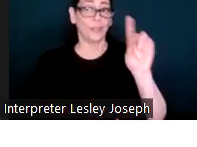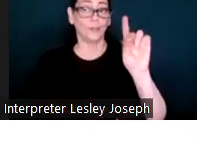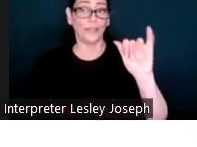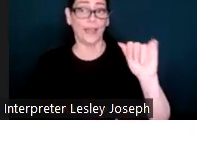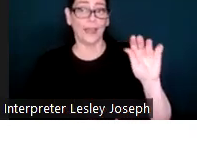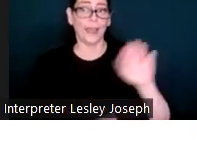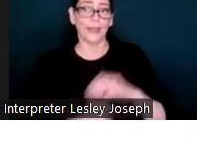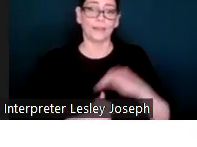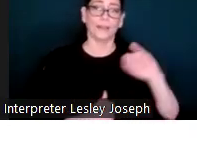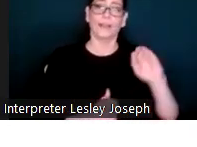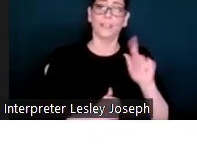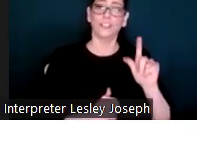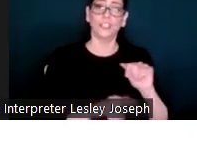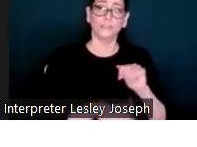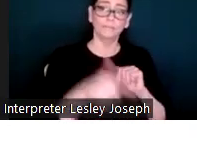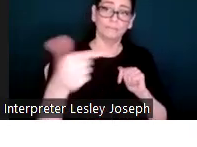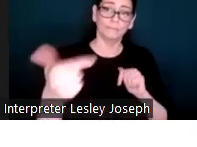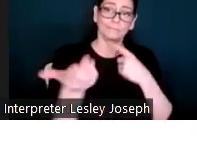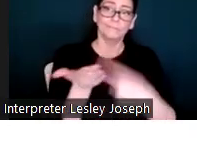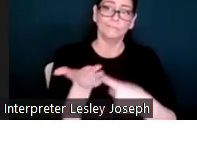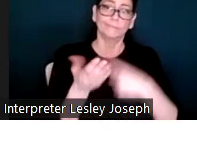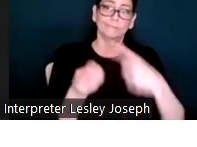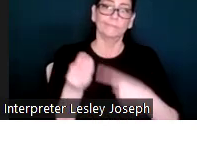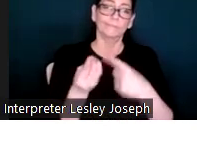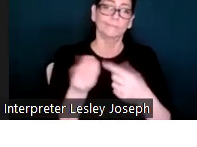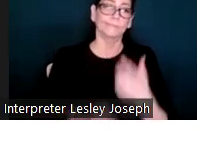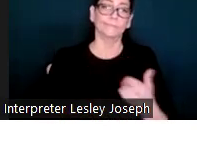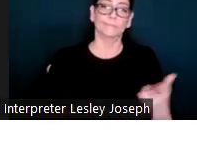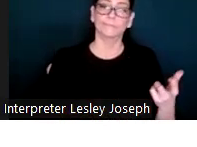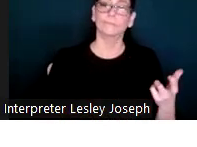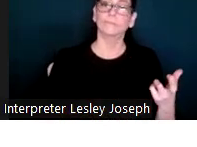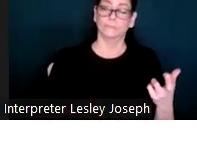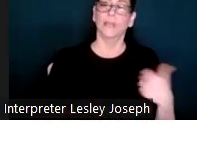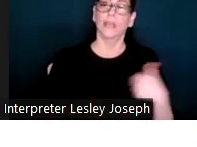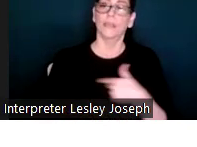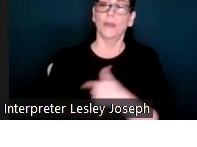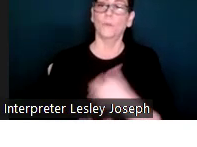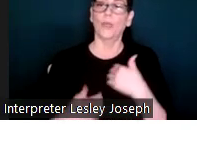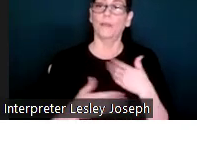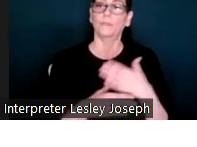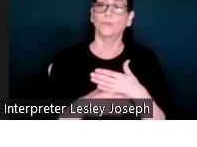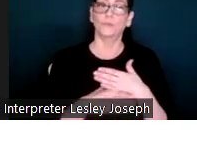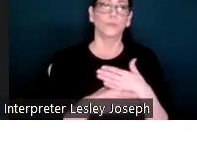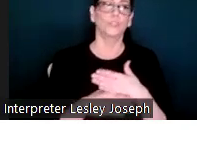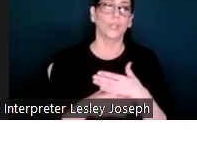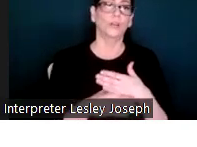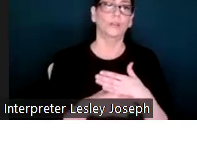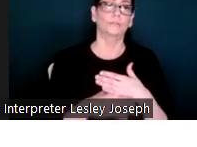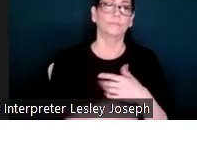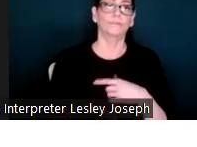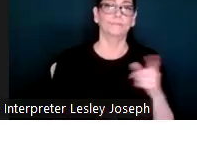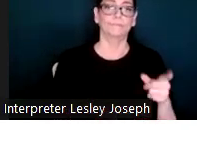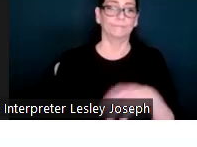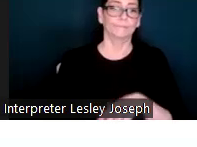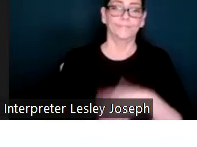Jill, I'll turn it back over to you to talk a little bit about the resources that we have to share on our next slide.